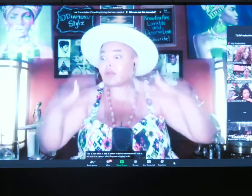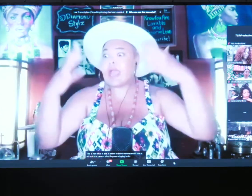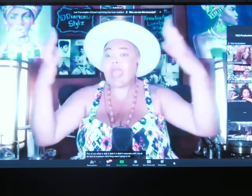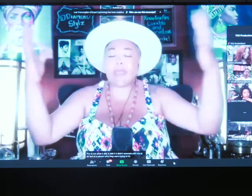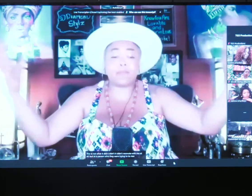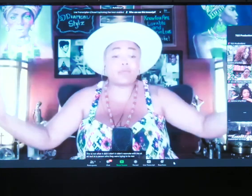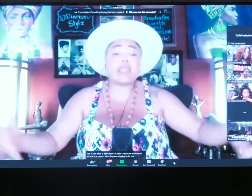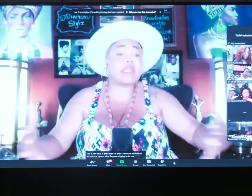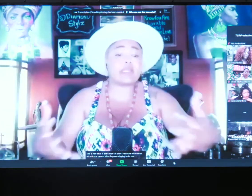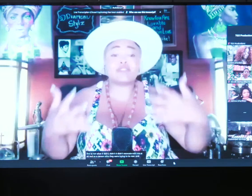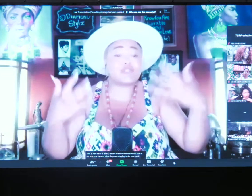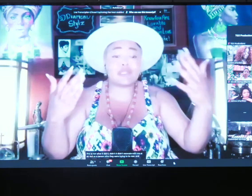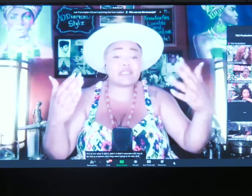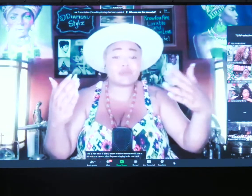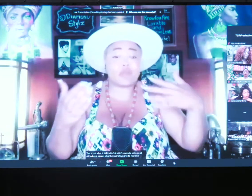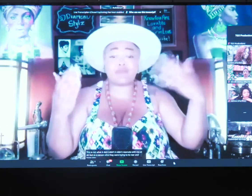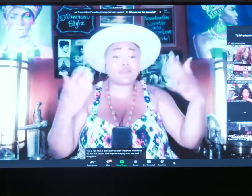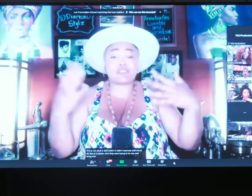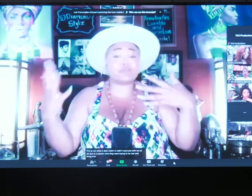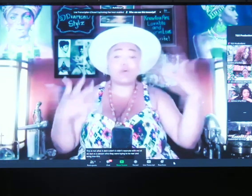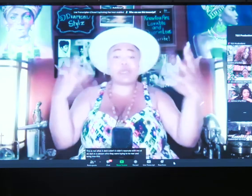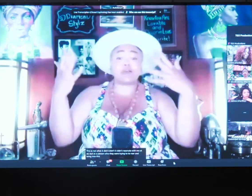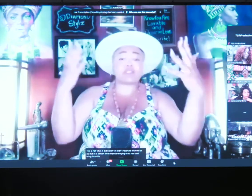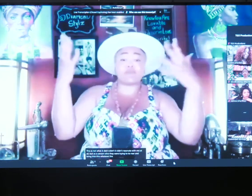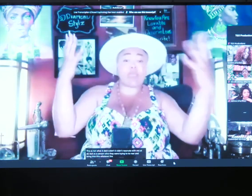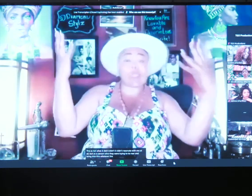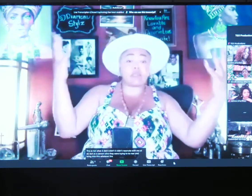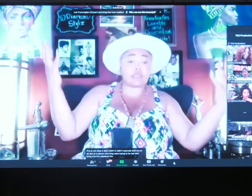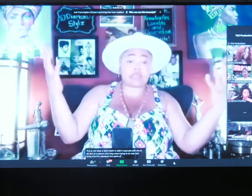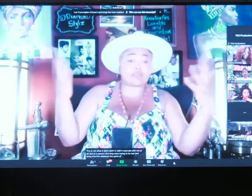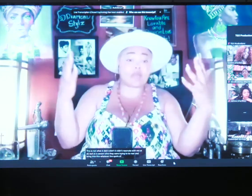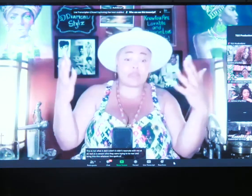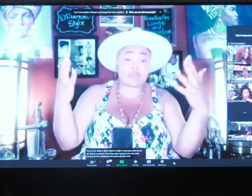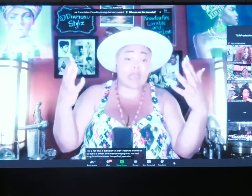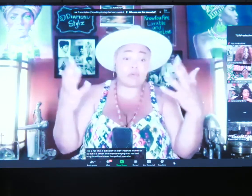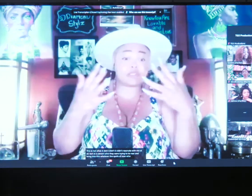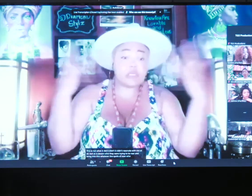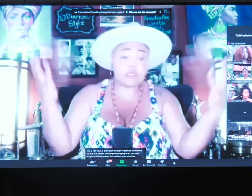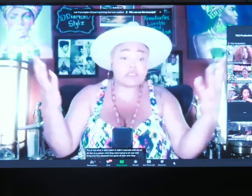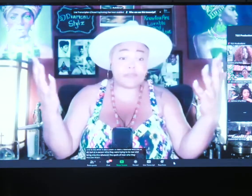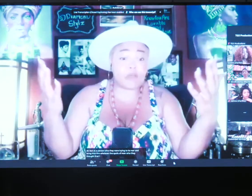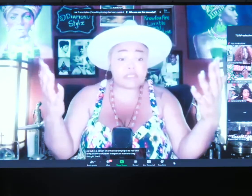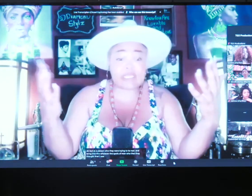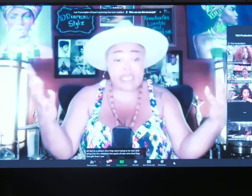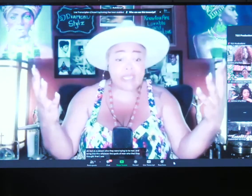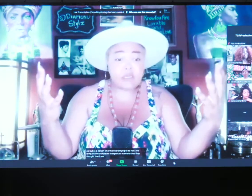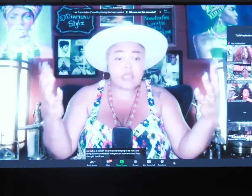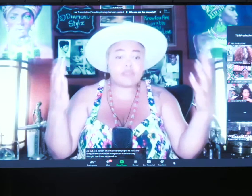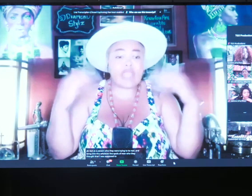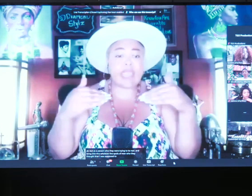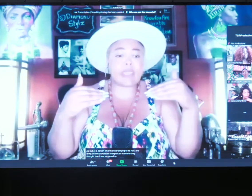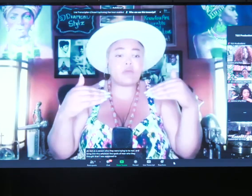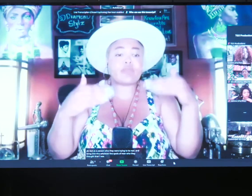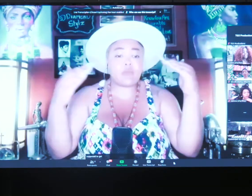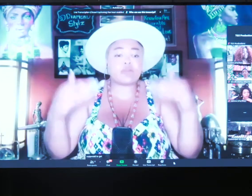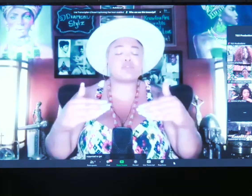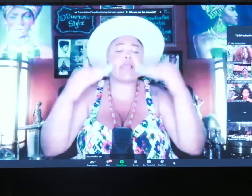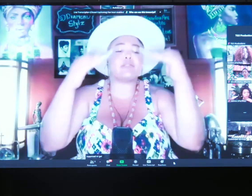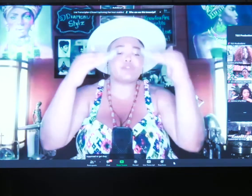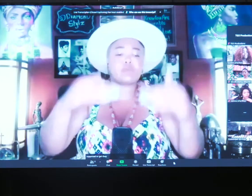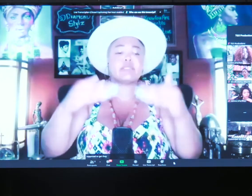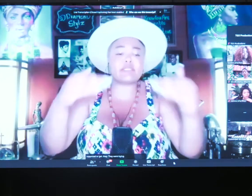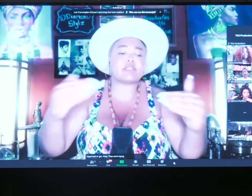rear and bring into this, whatever the spoils of manhood they thought that I was supposed to get, they were trying